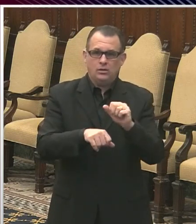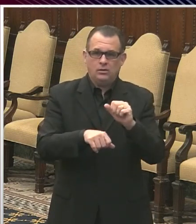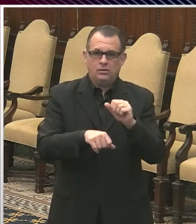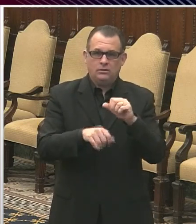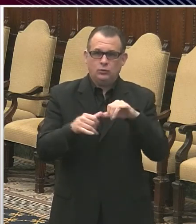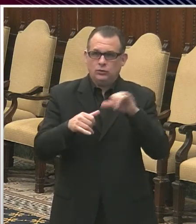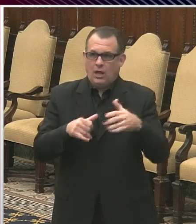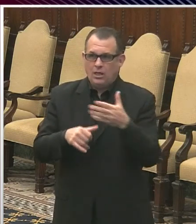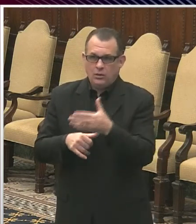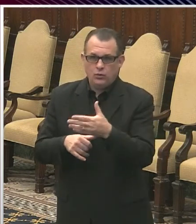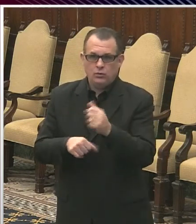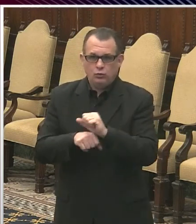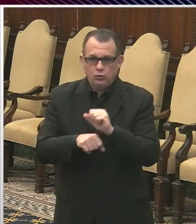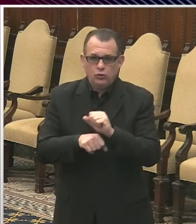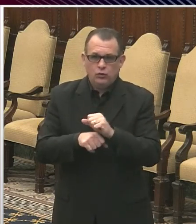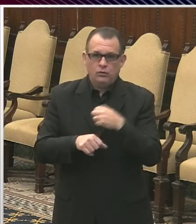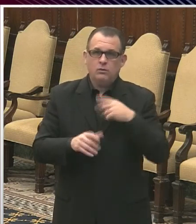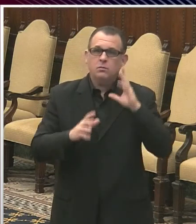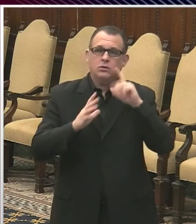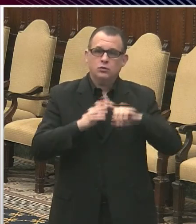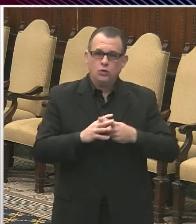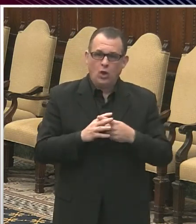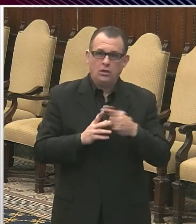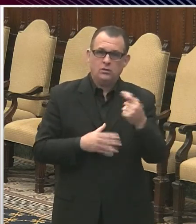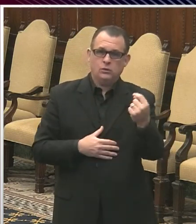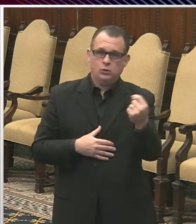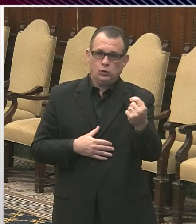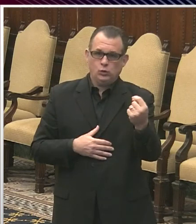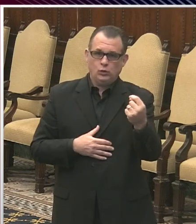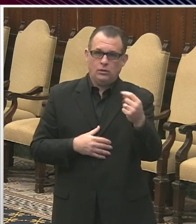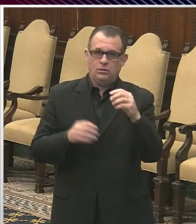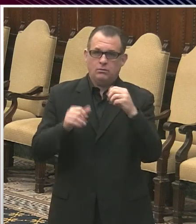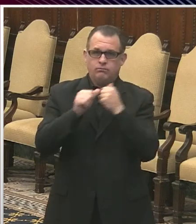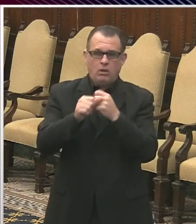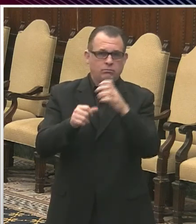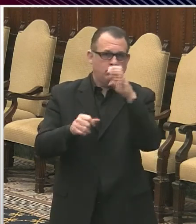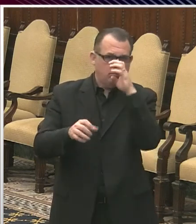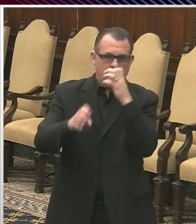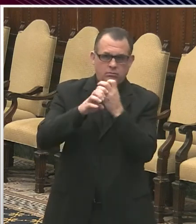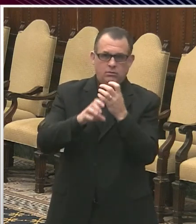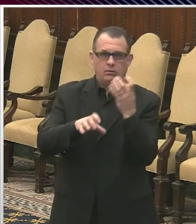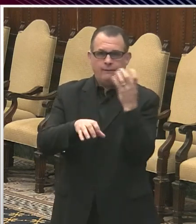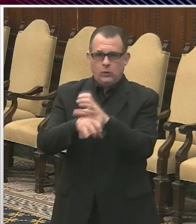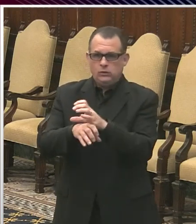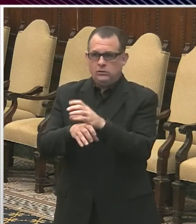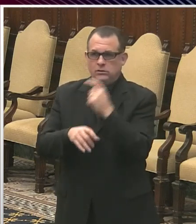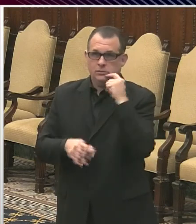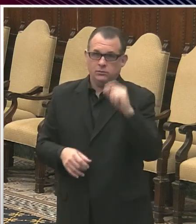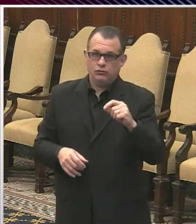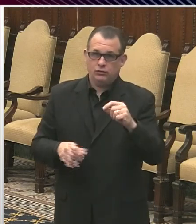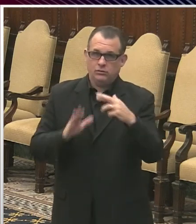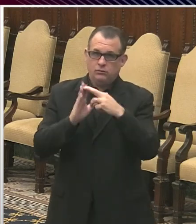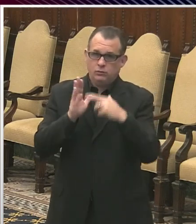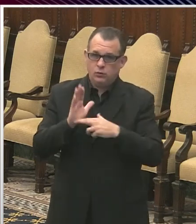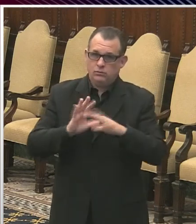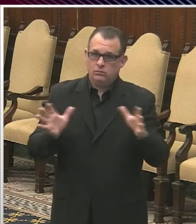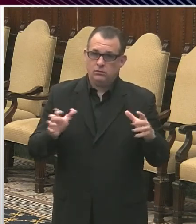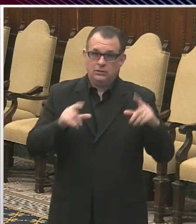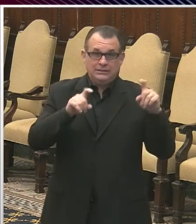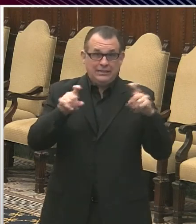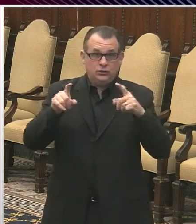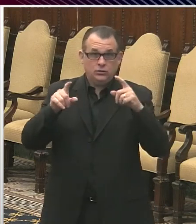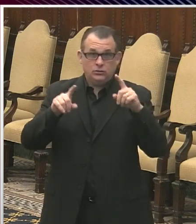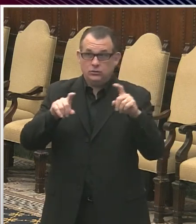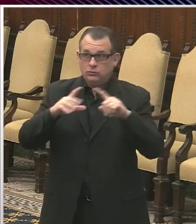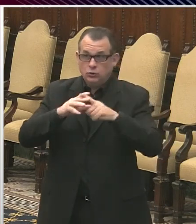again, enforcing that regulation on Tuesday. They delayed enforcement at our request. Okay. And testing starts on Tuesday, or it's being done